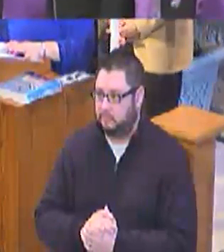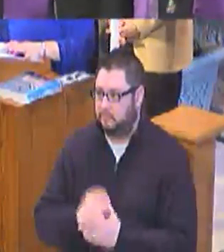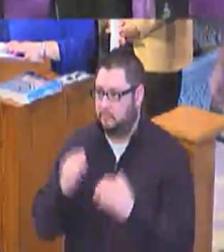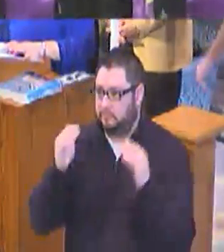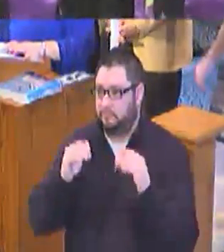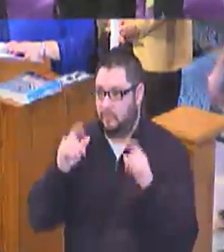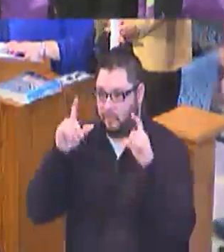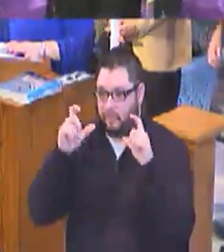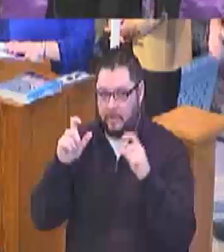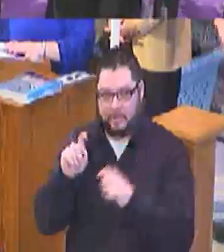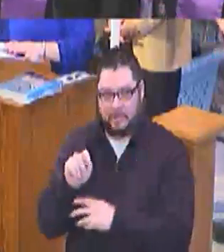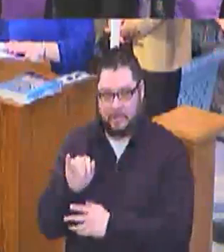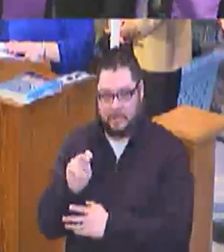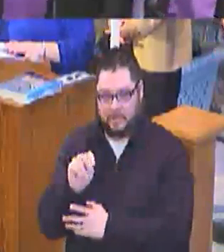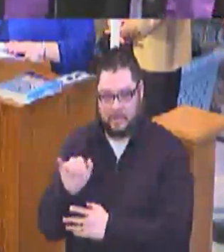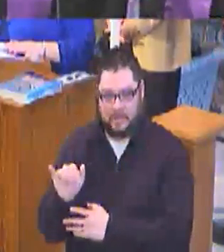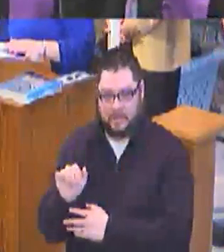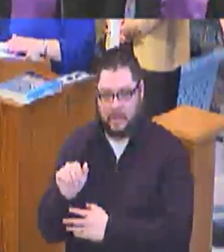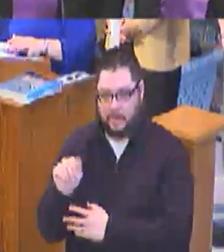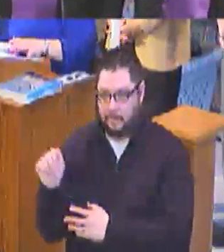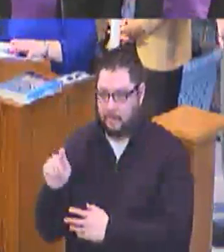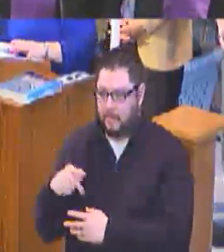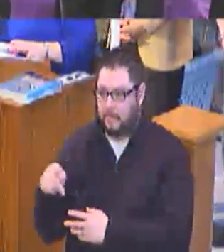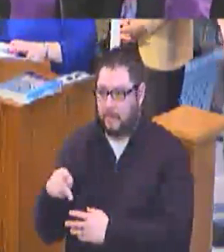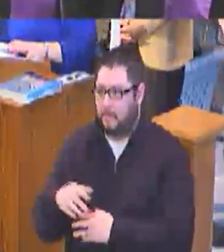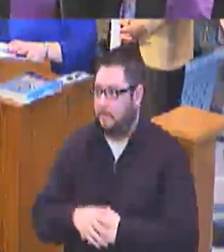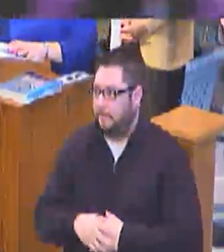For Photography, Tina Papard.